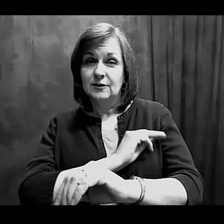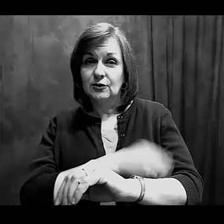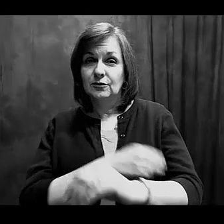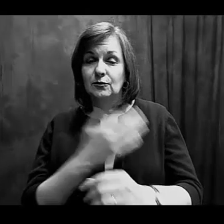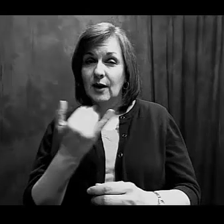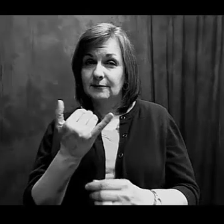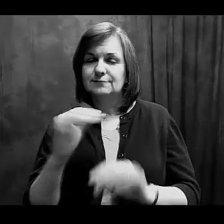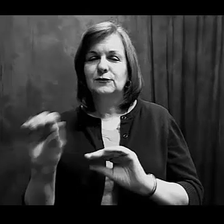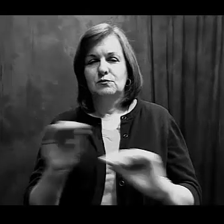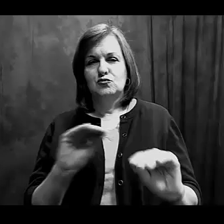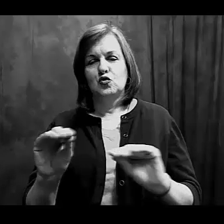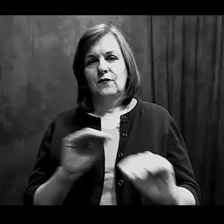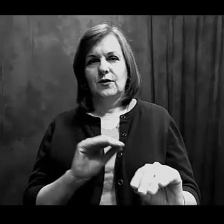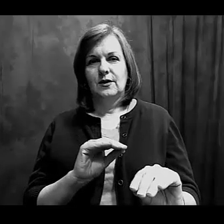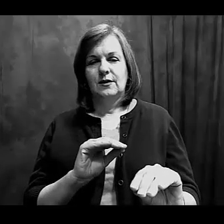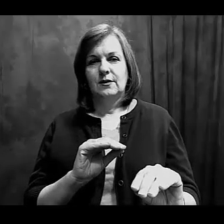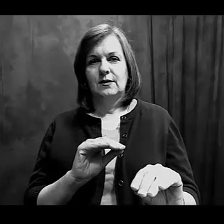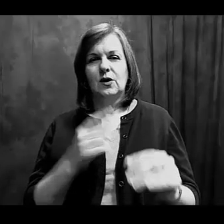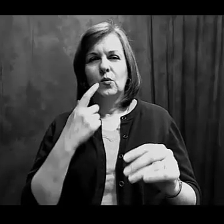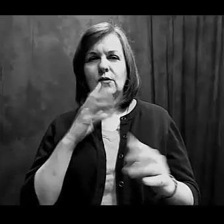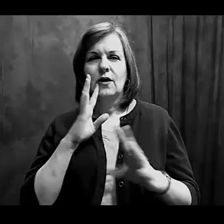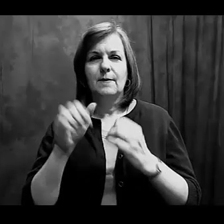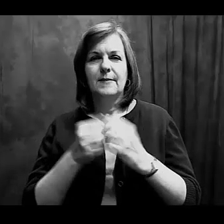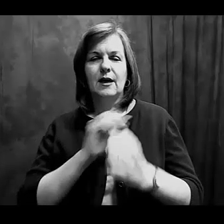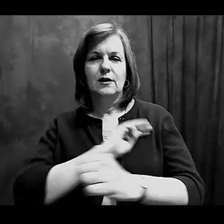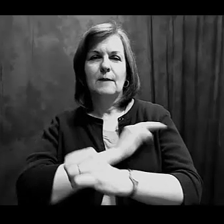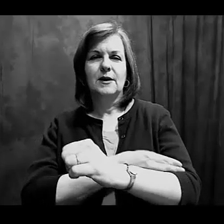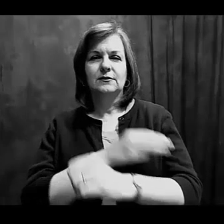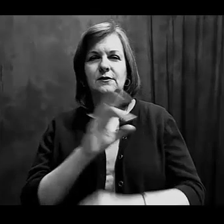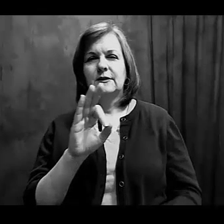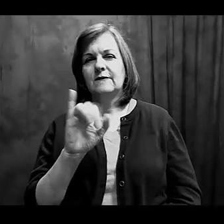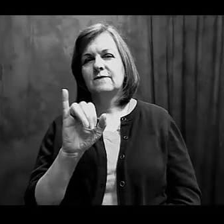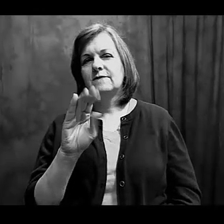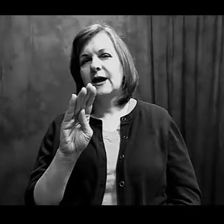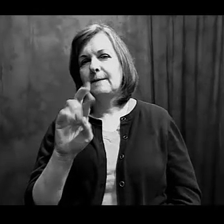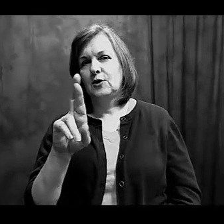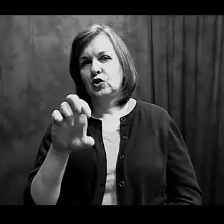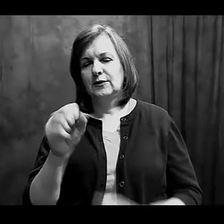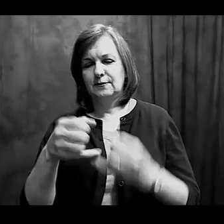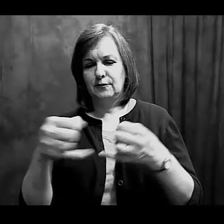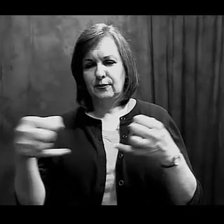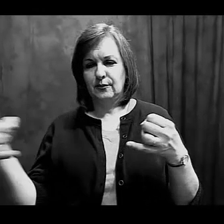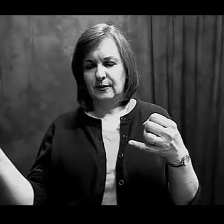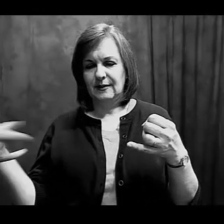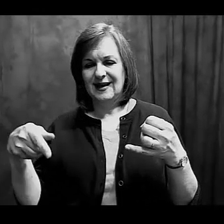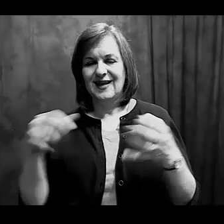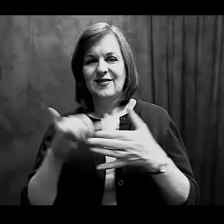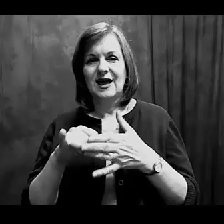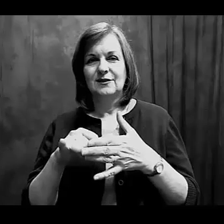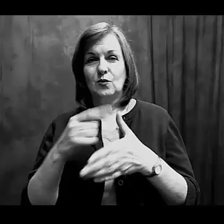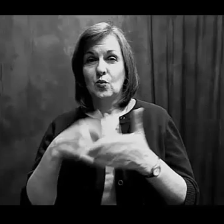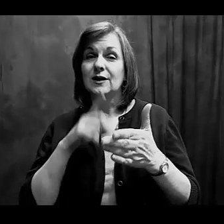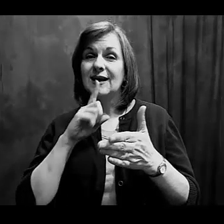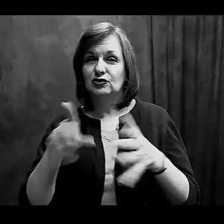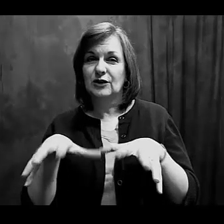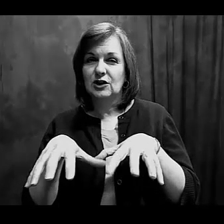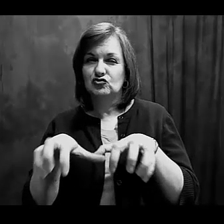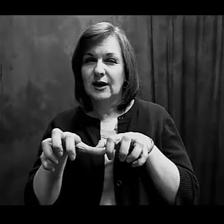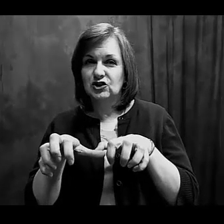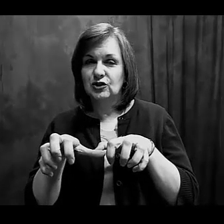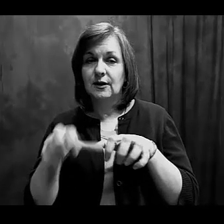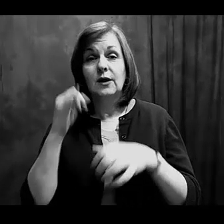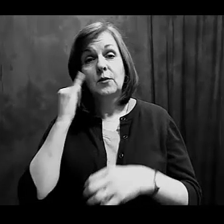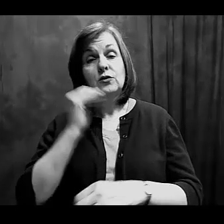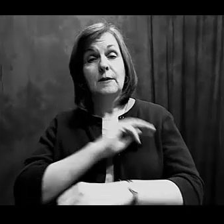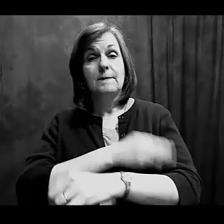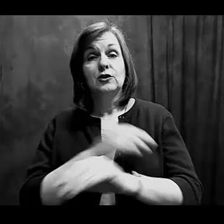around. We're going to focus now on muscle fibers, which are the actual contraction point for your muscle. If a